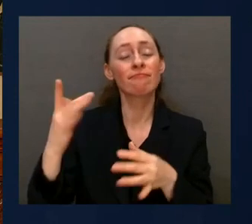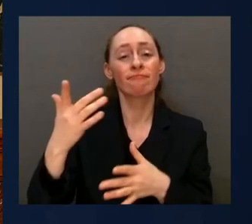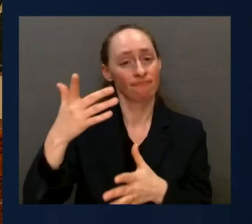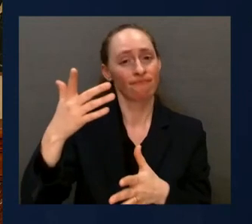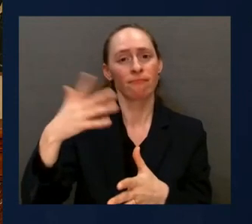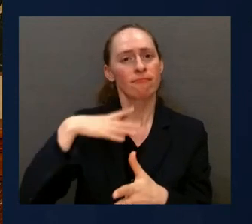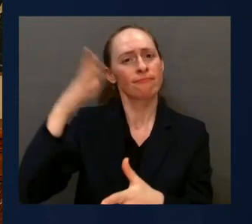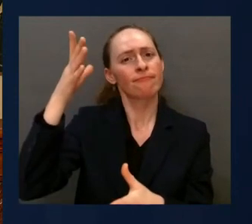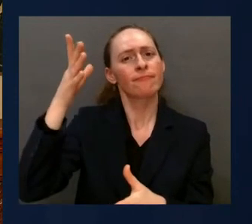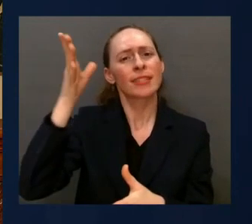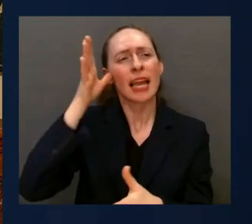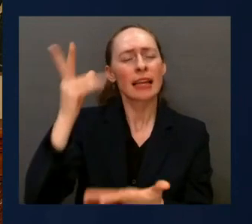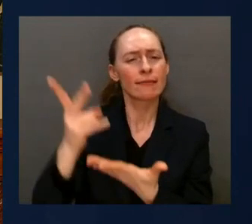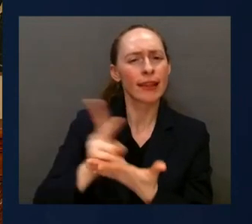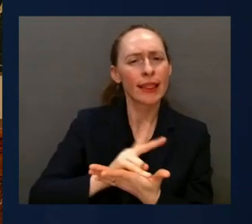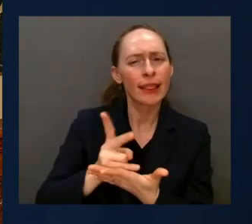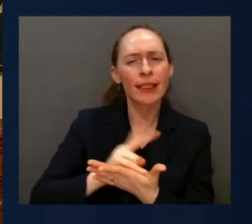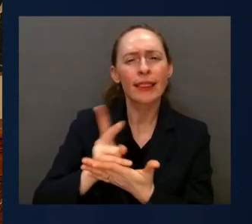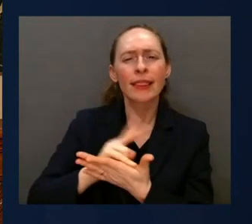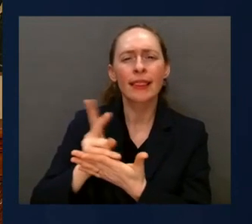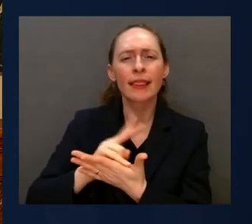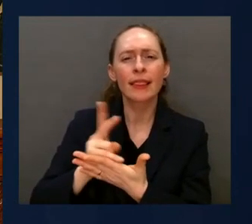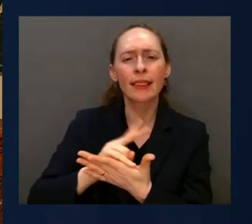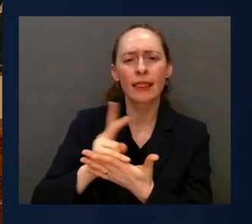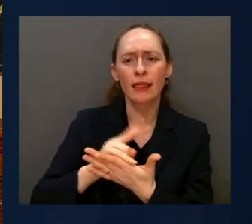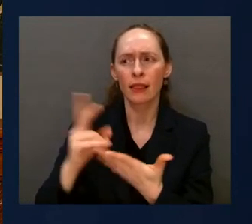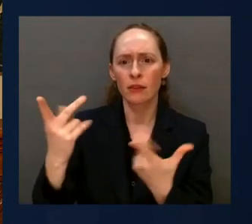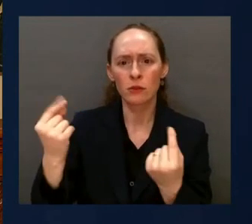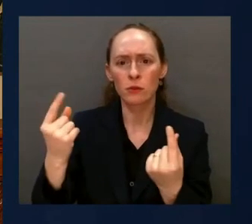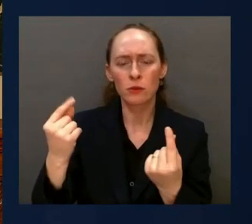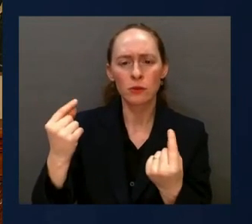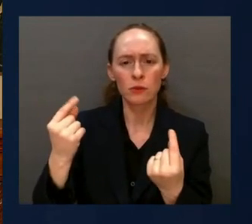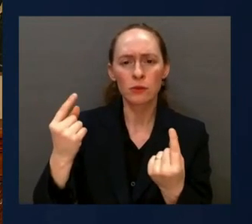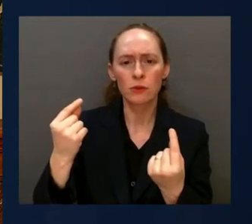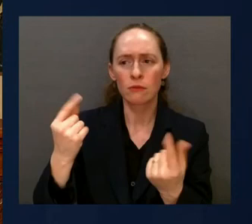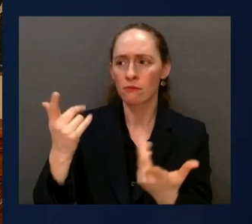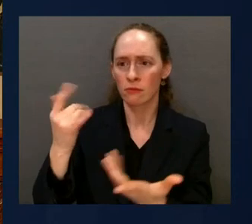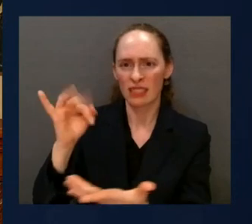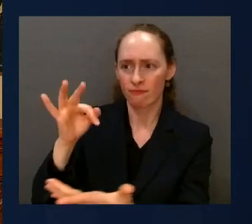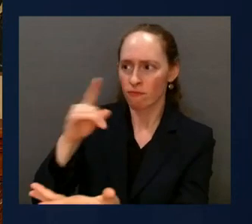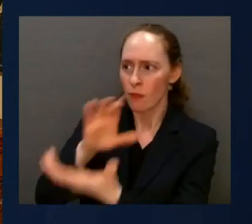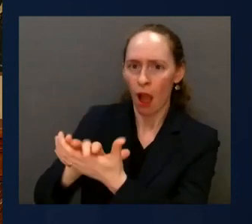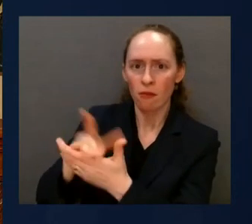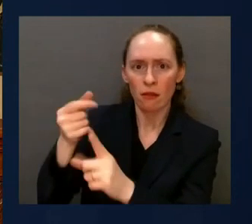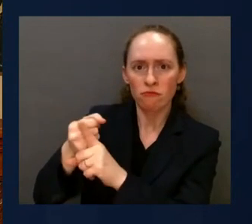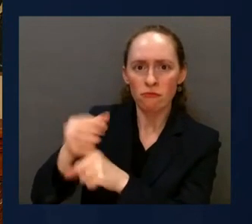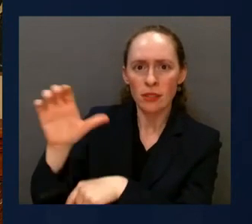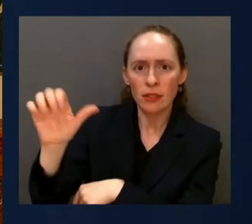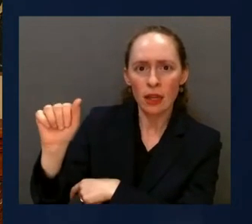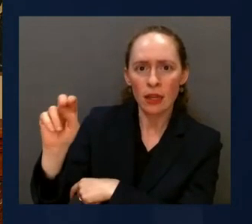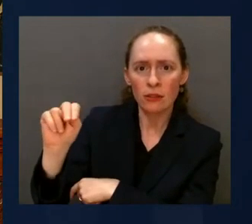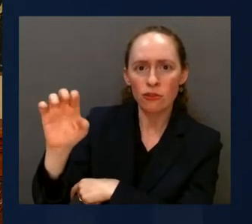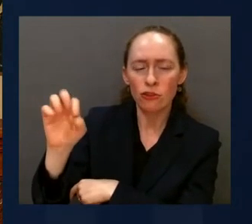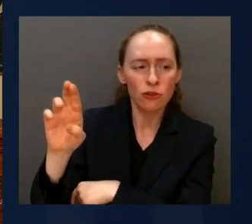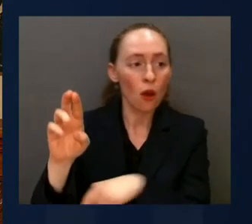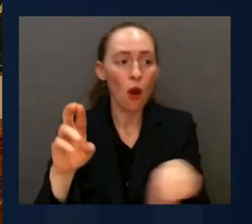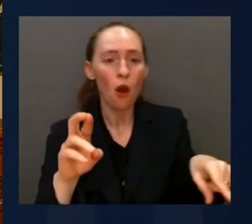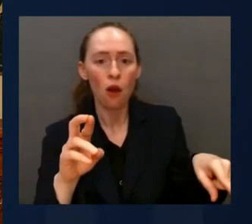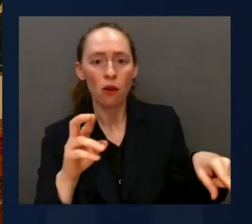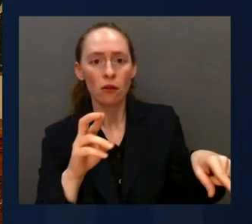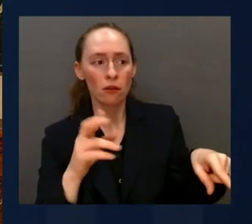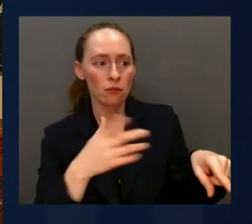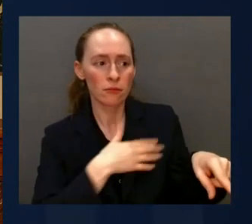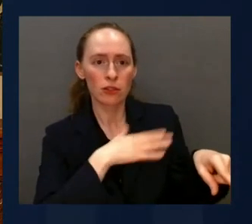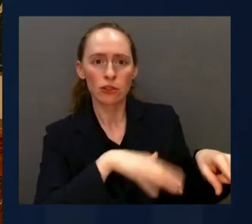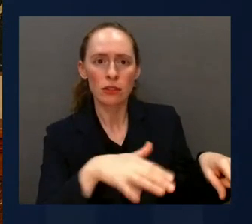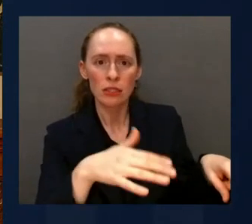cancer or your child gets deadly ill or something happens to you. What are you going to have? You're going to have money to pay